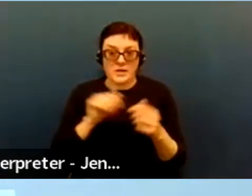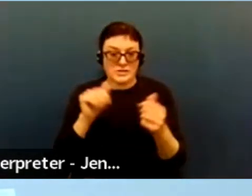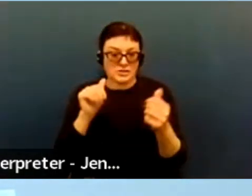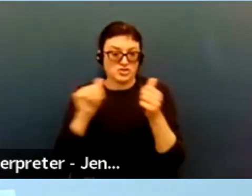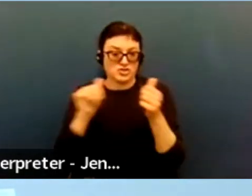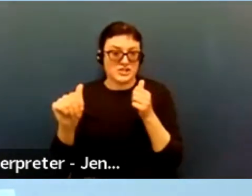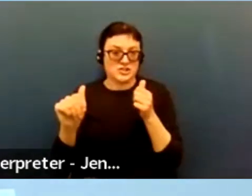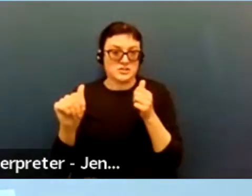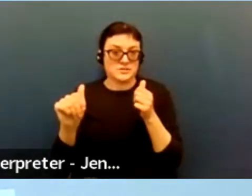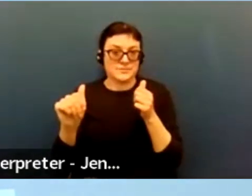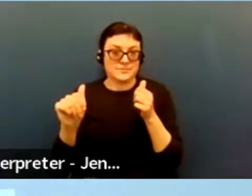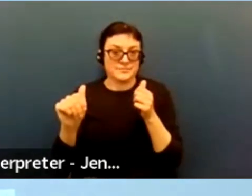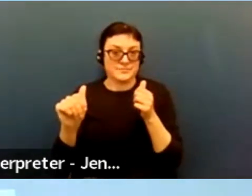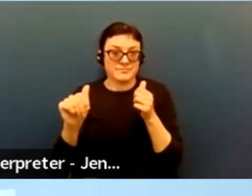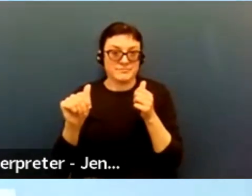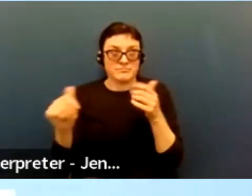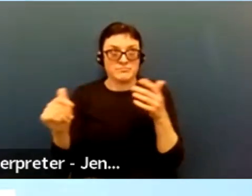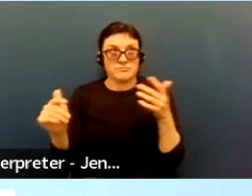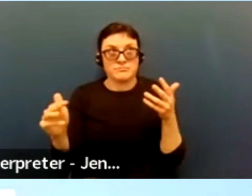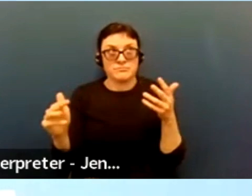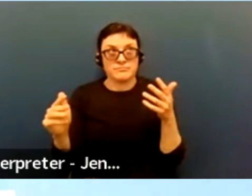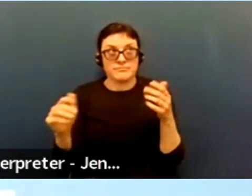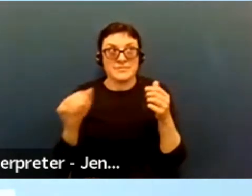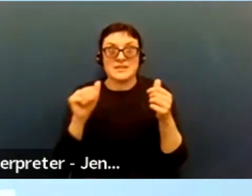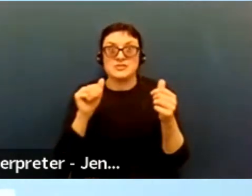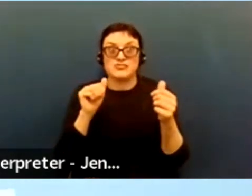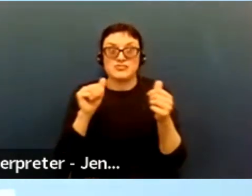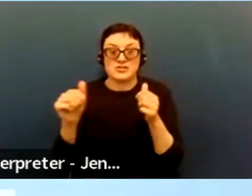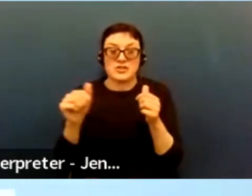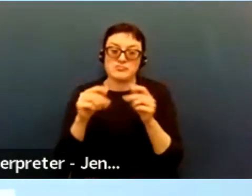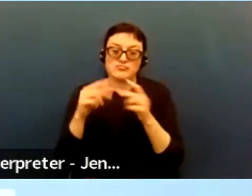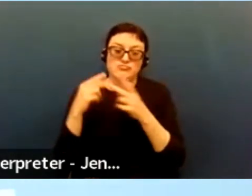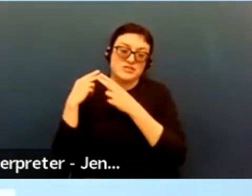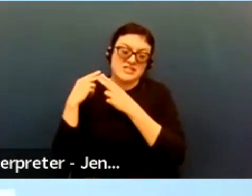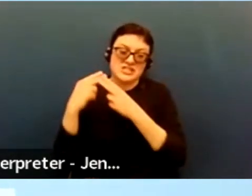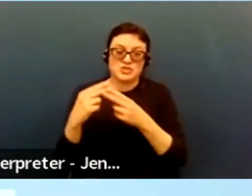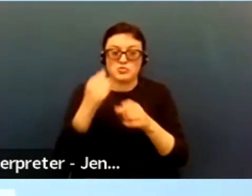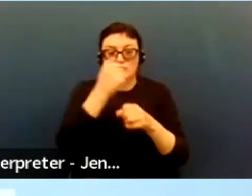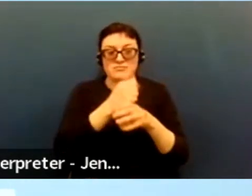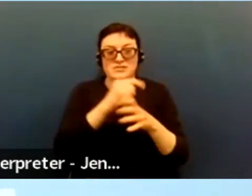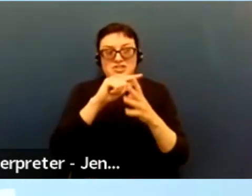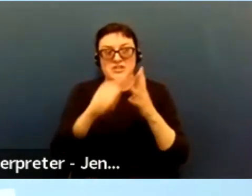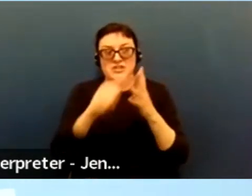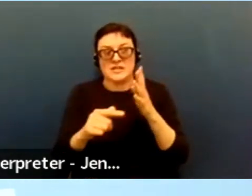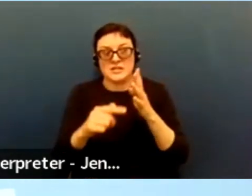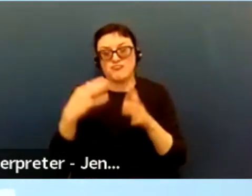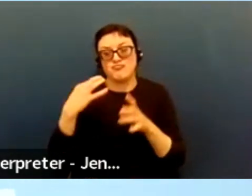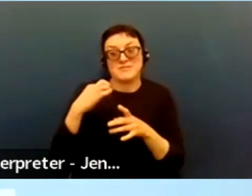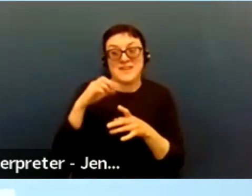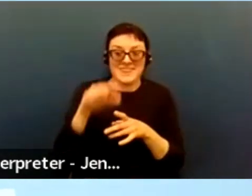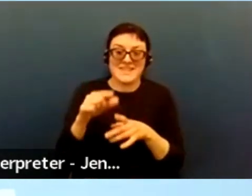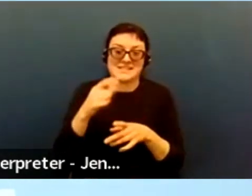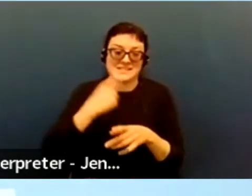why are you changing? There's a reason in your heart that you are changing